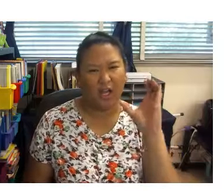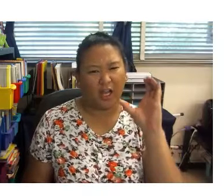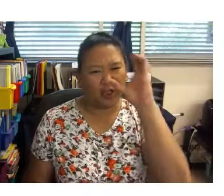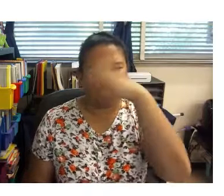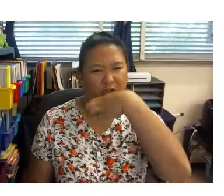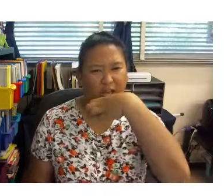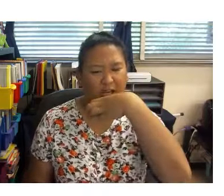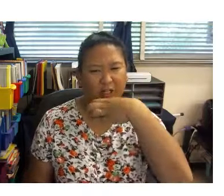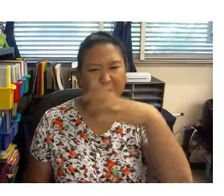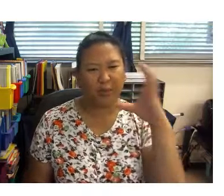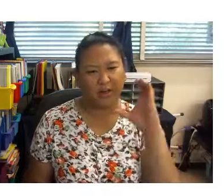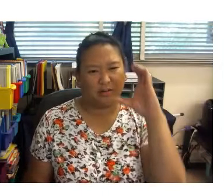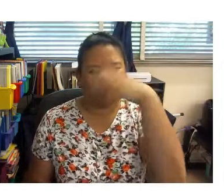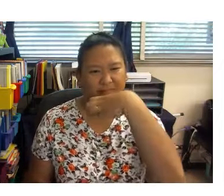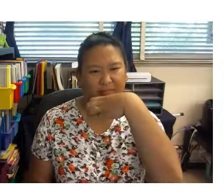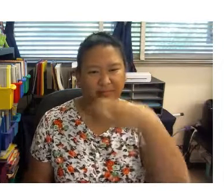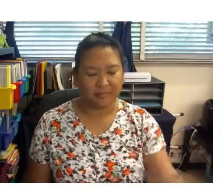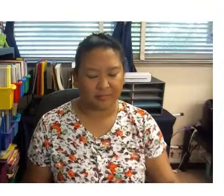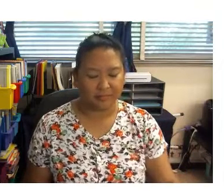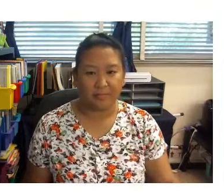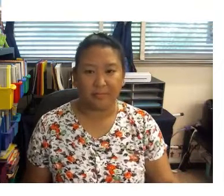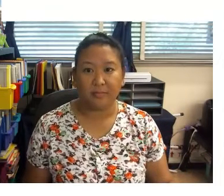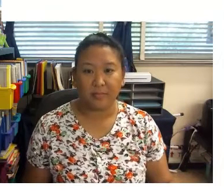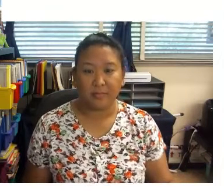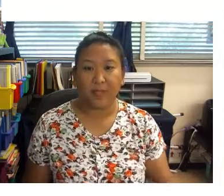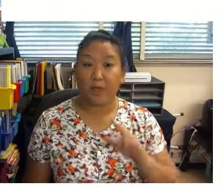Unusual. Odd. Strange. Weird.